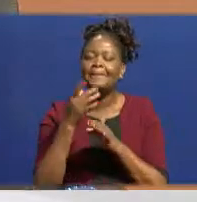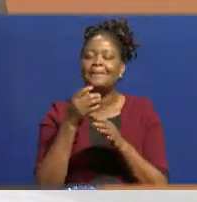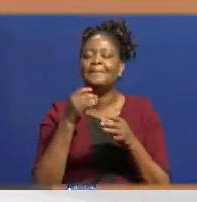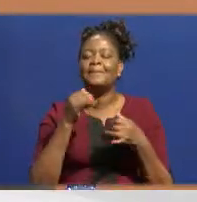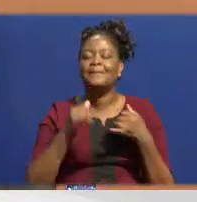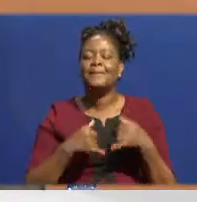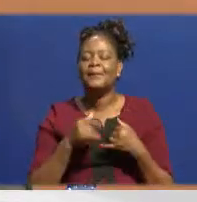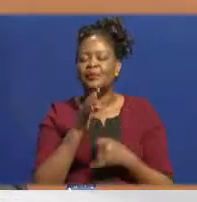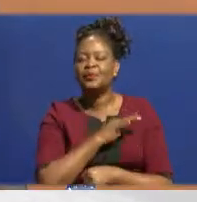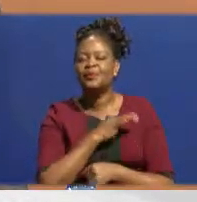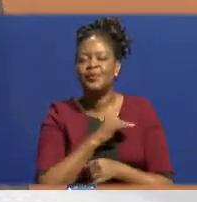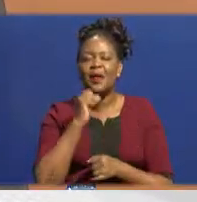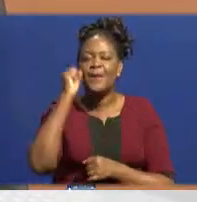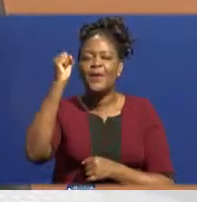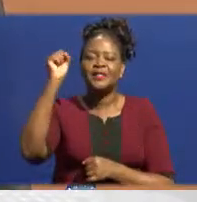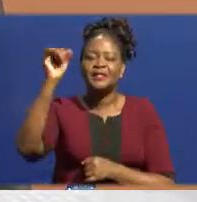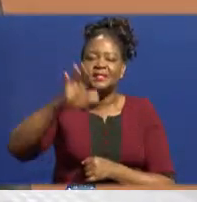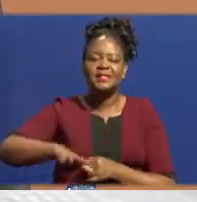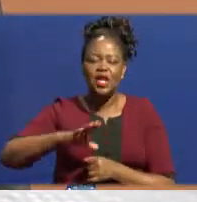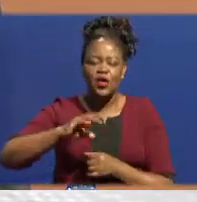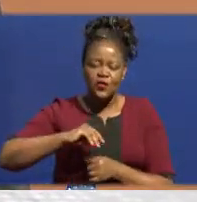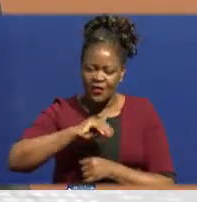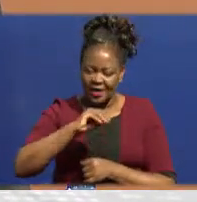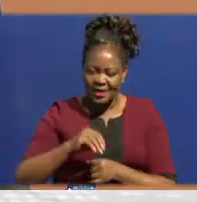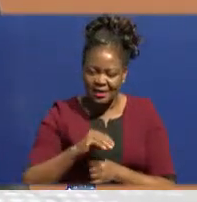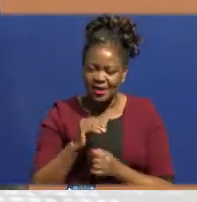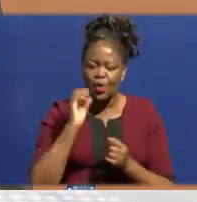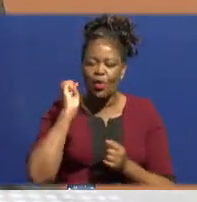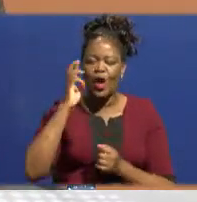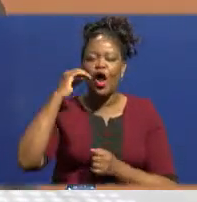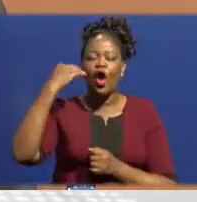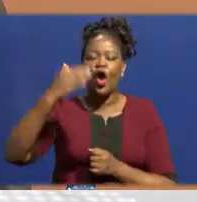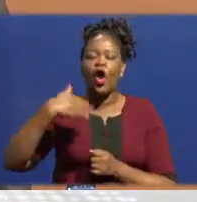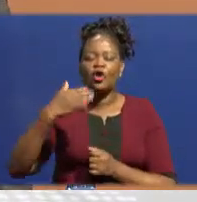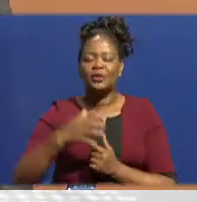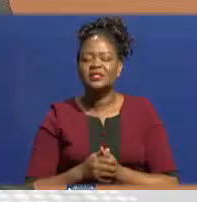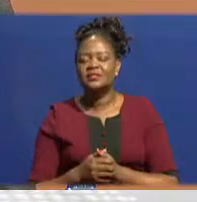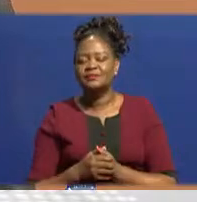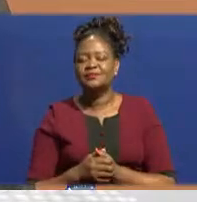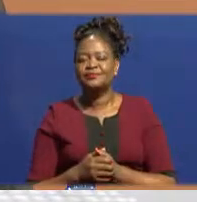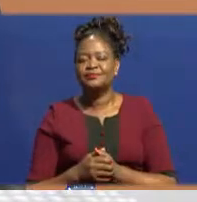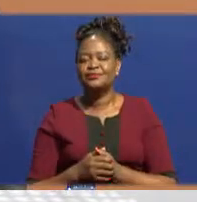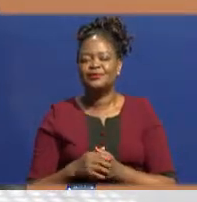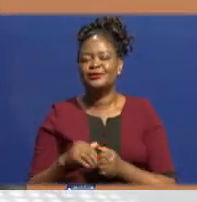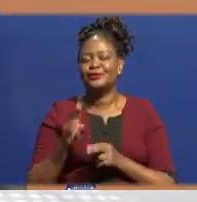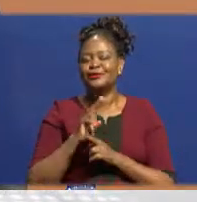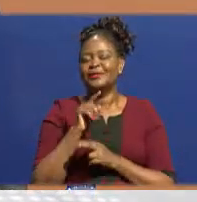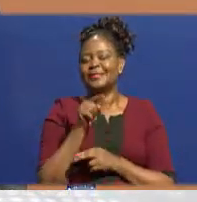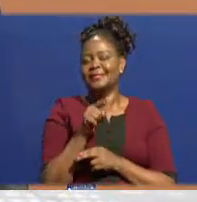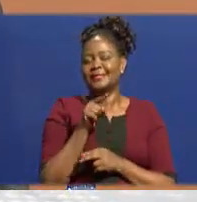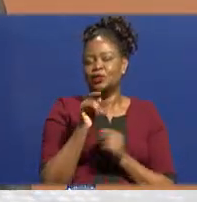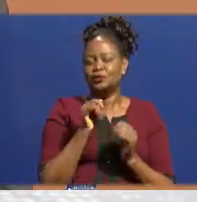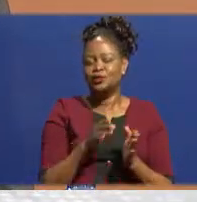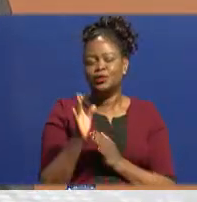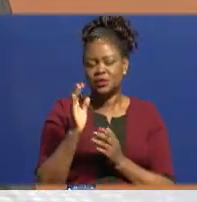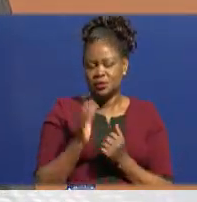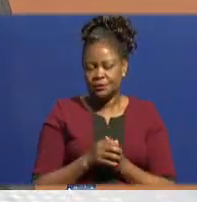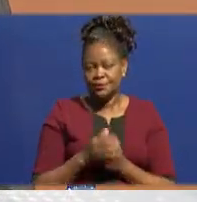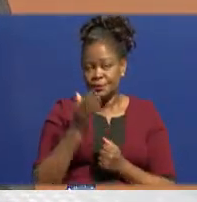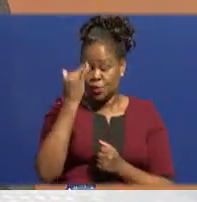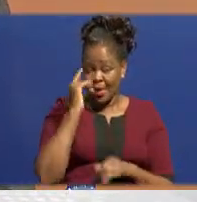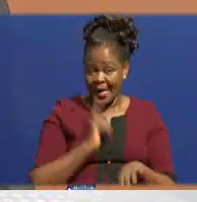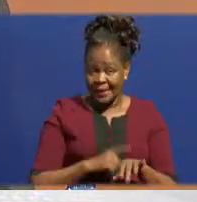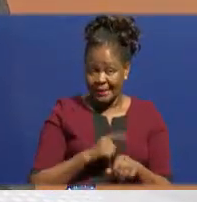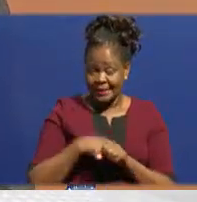profits in the politics around fertilizer, will always take advantage in one way or the other. Mm-hmm. Because when you